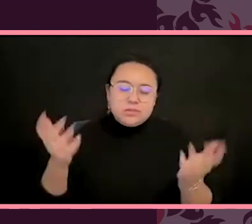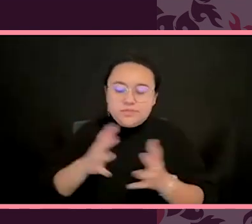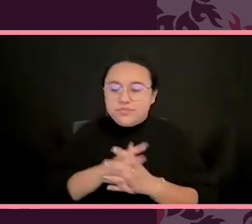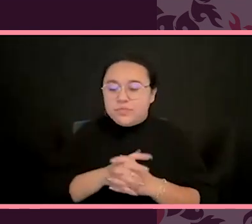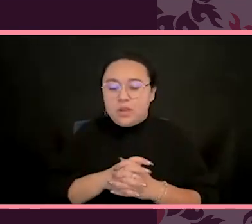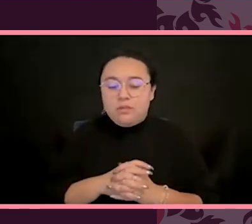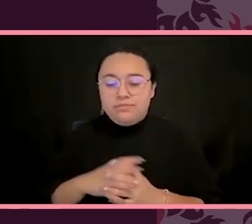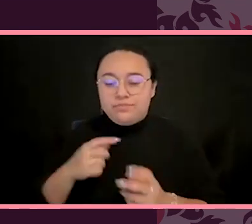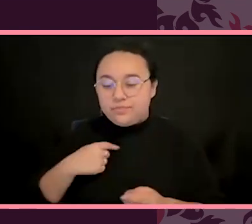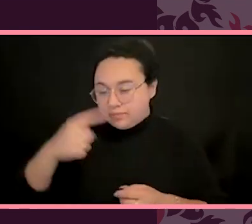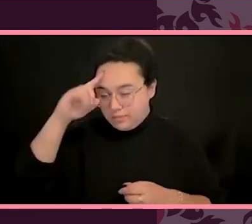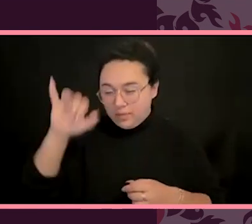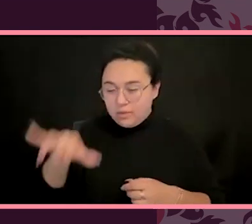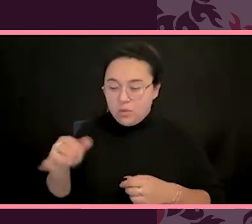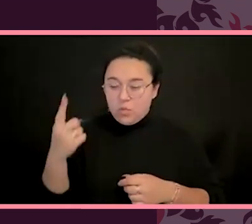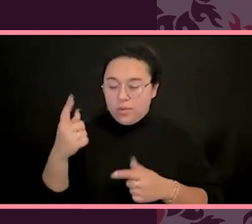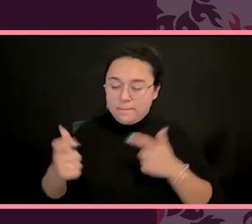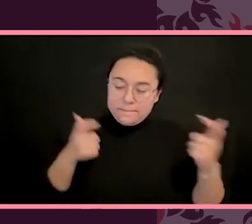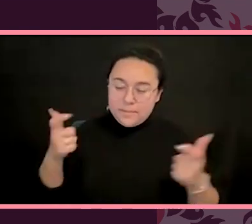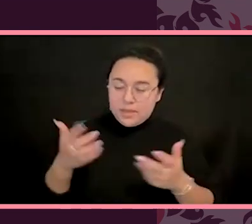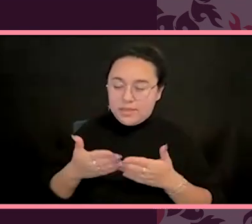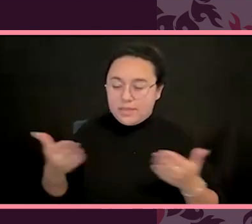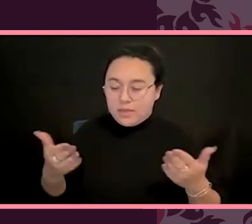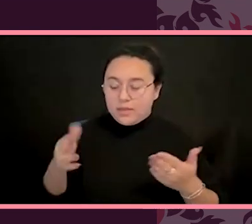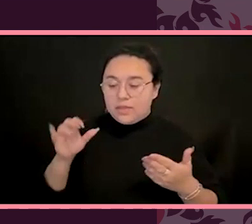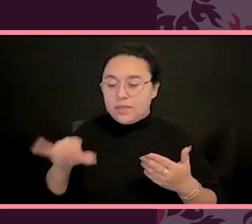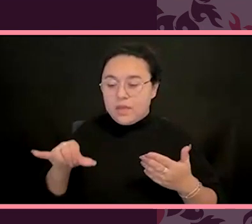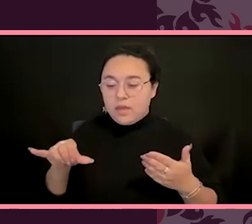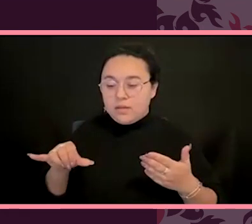So I think one of the biggest things is that